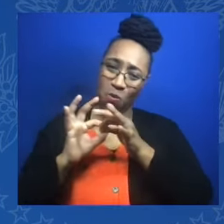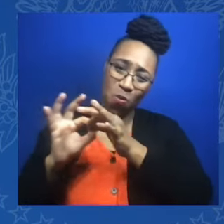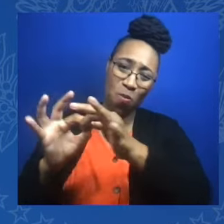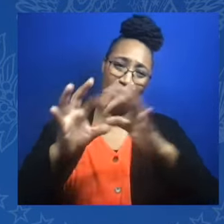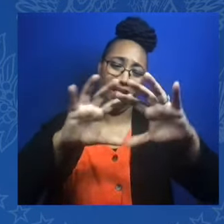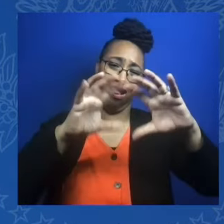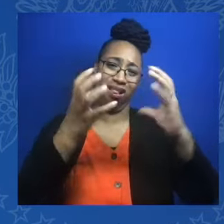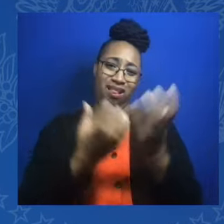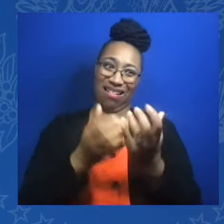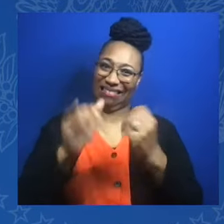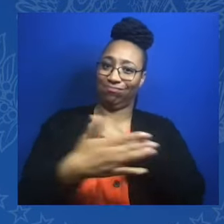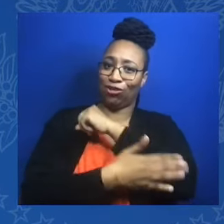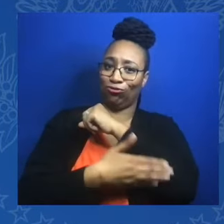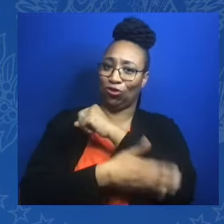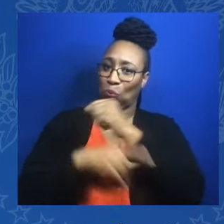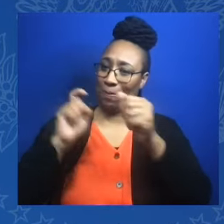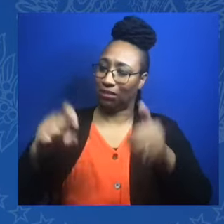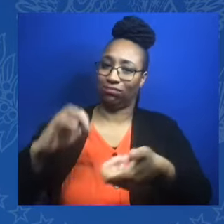about public health.